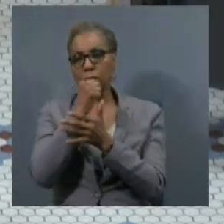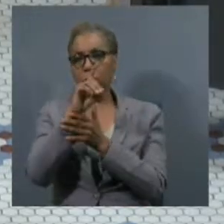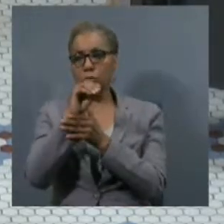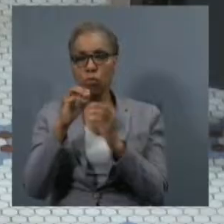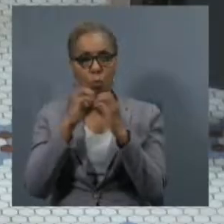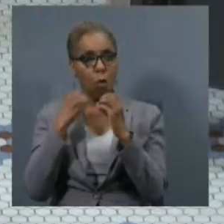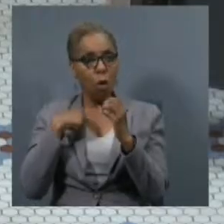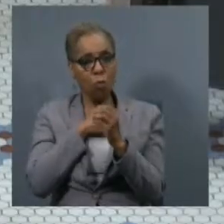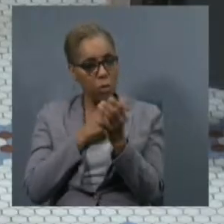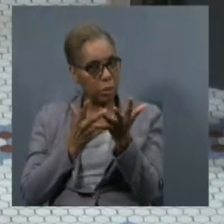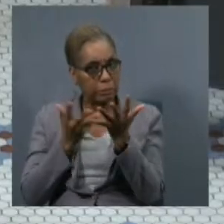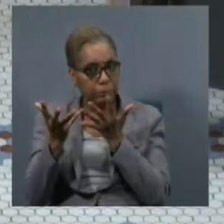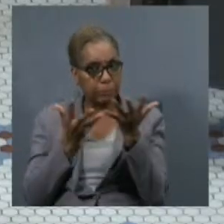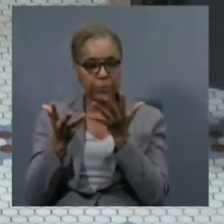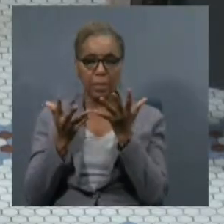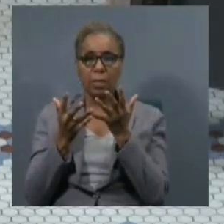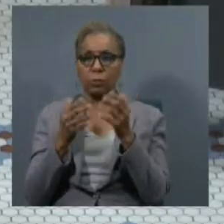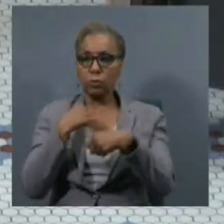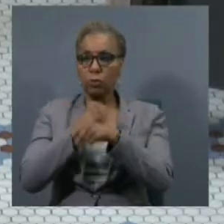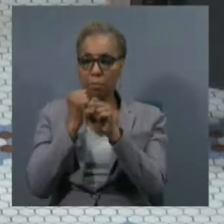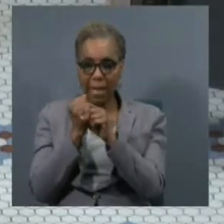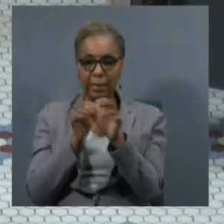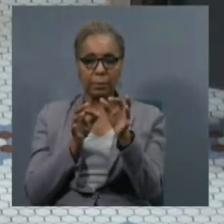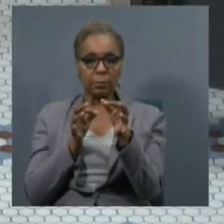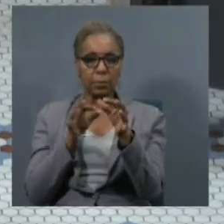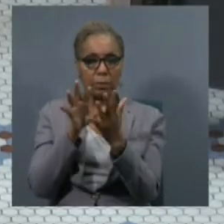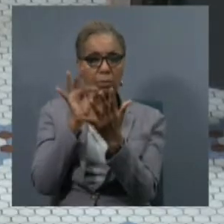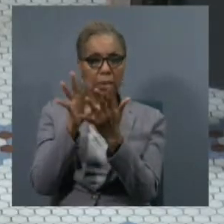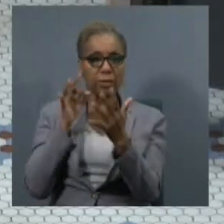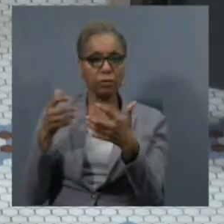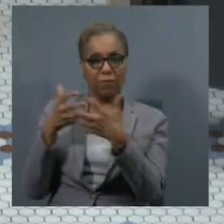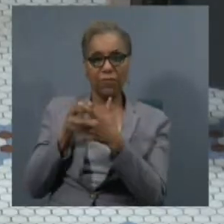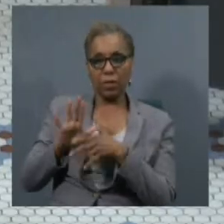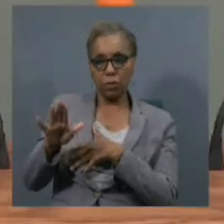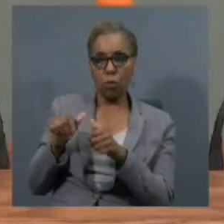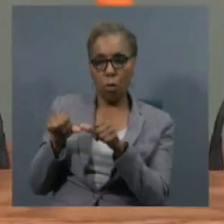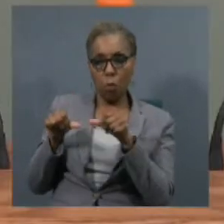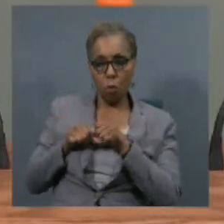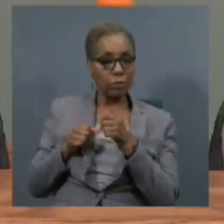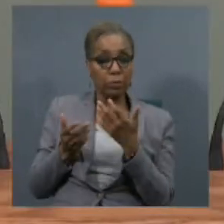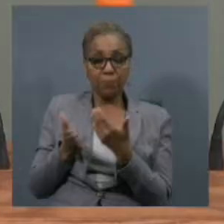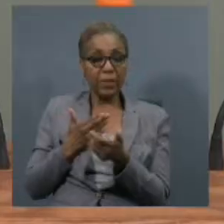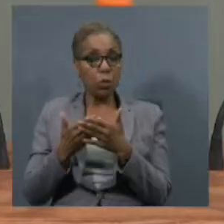we'll work with you to make selections that fit your ward for sure. So,